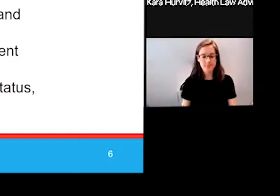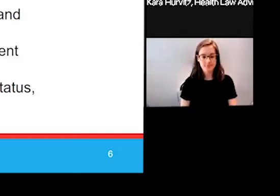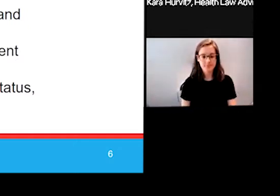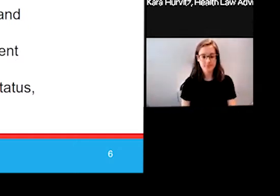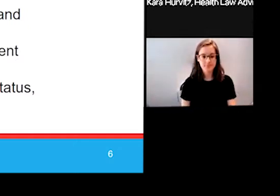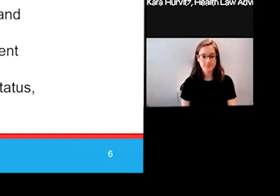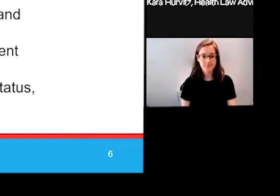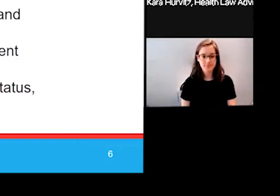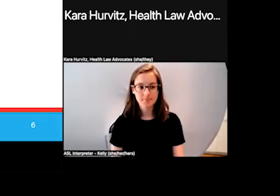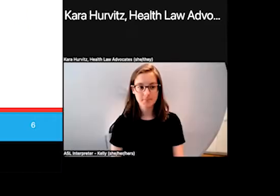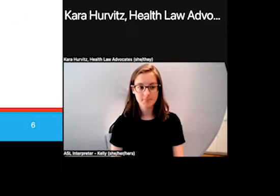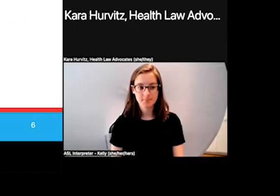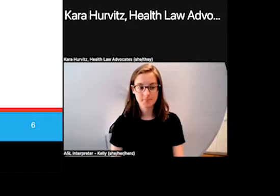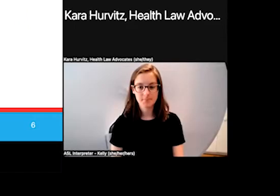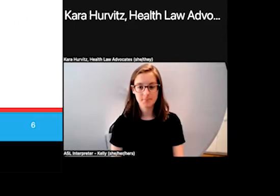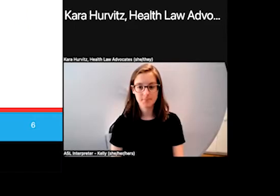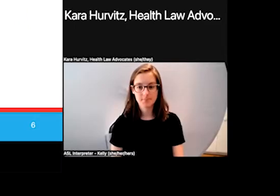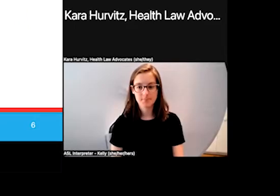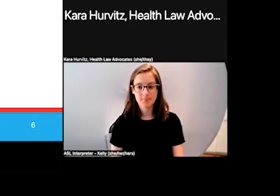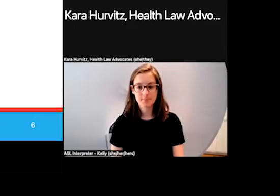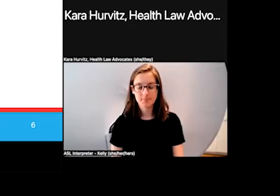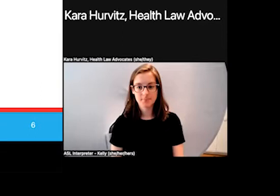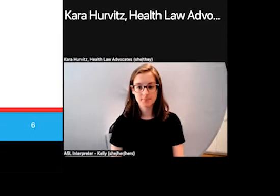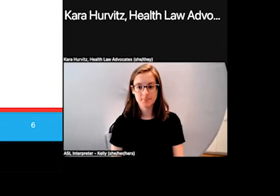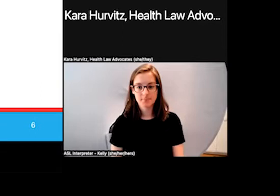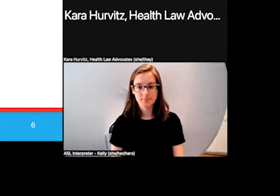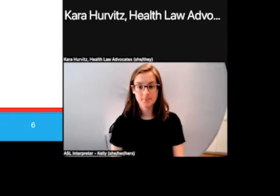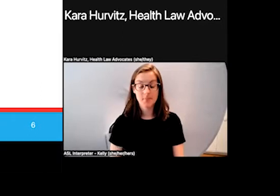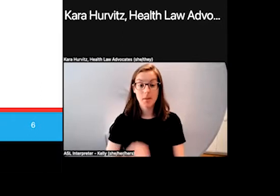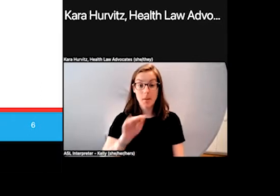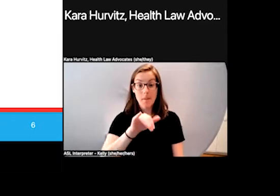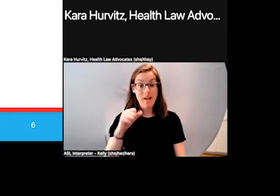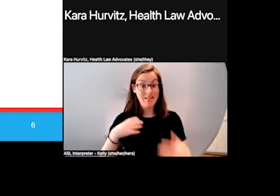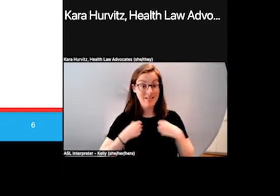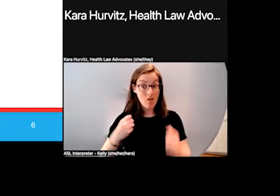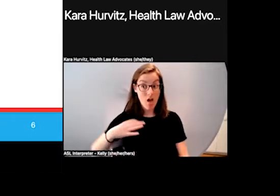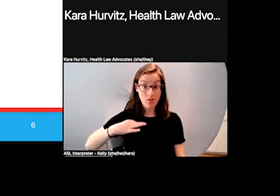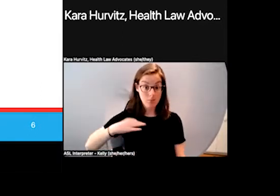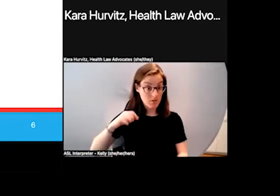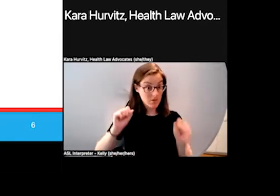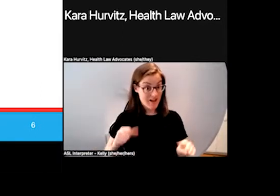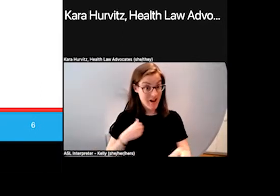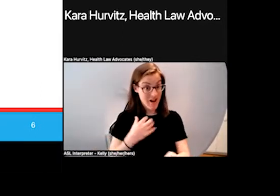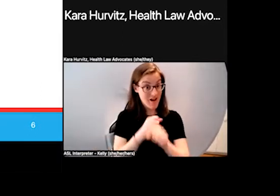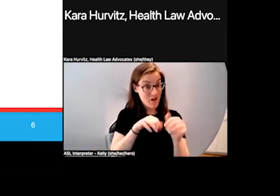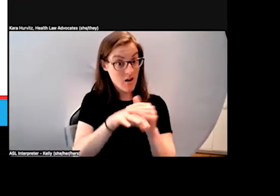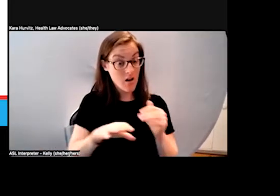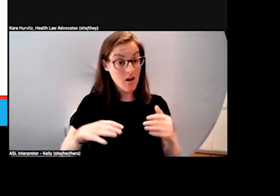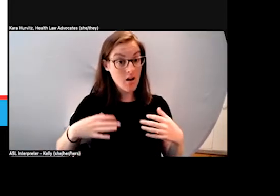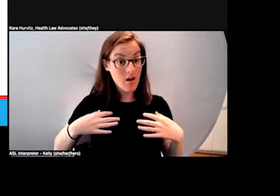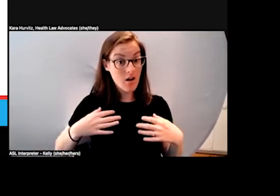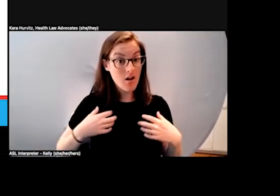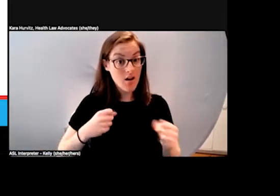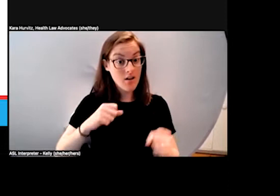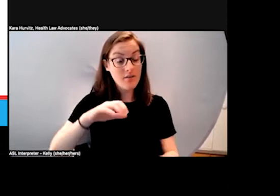And Mass Health eligibility is based on income, household size,